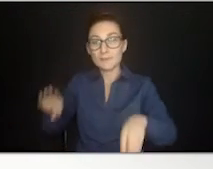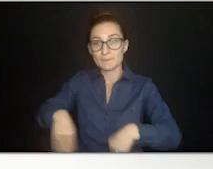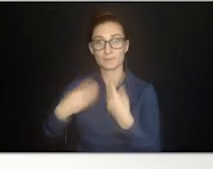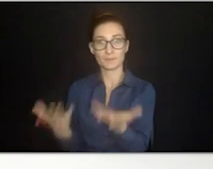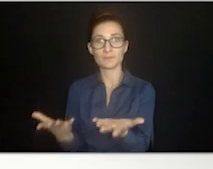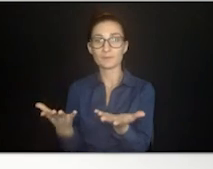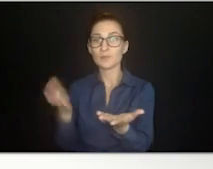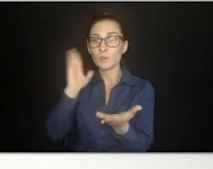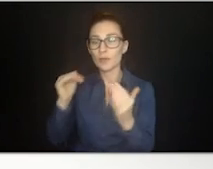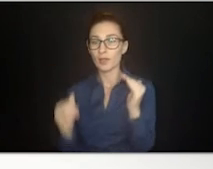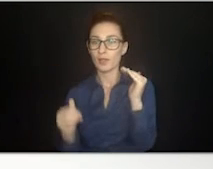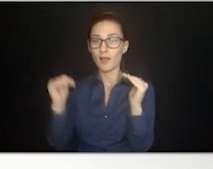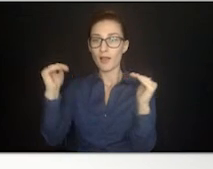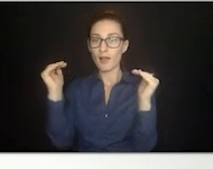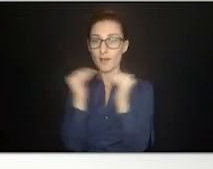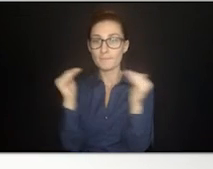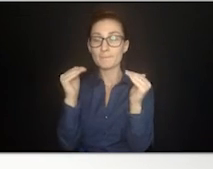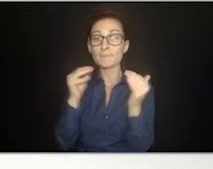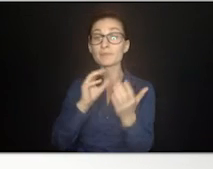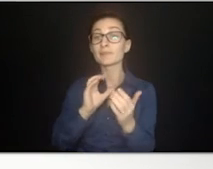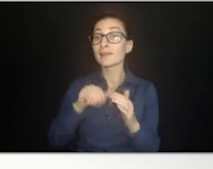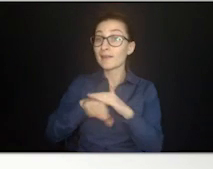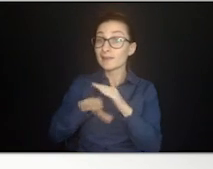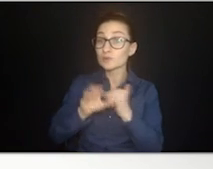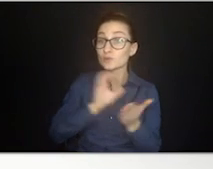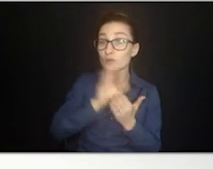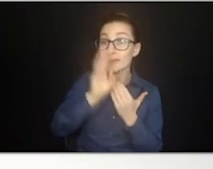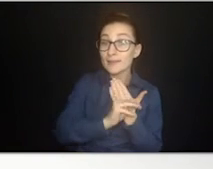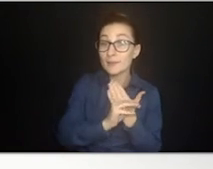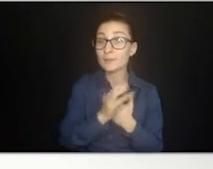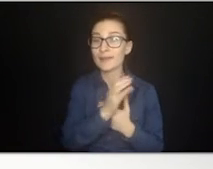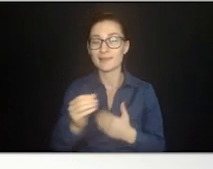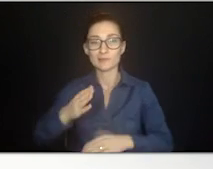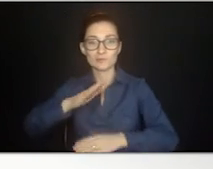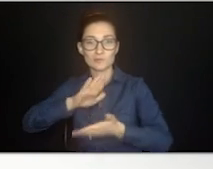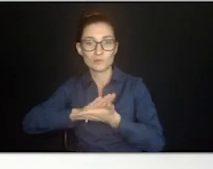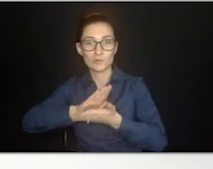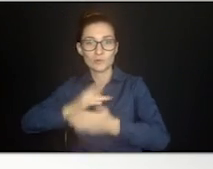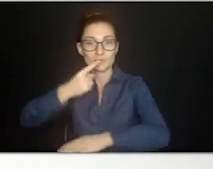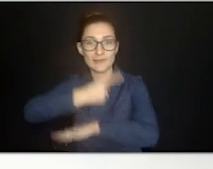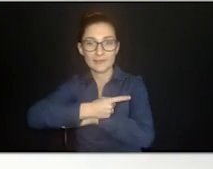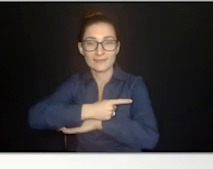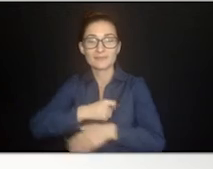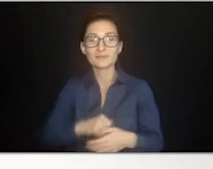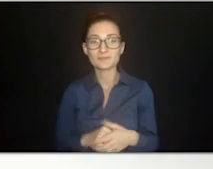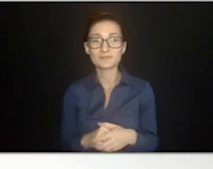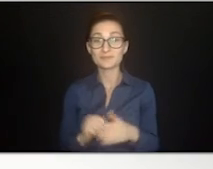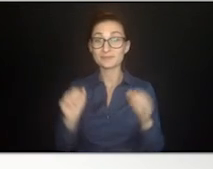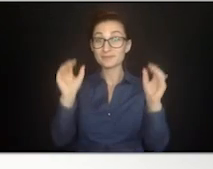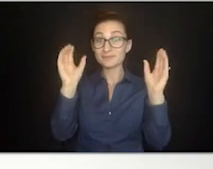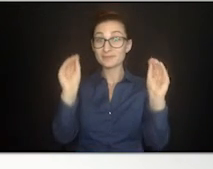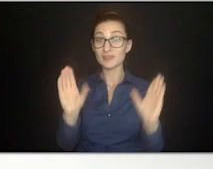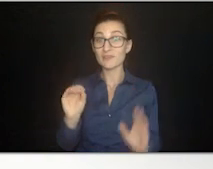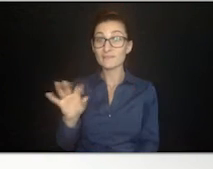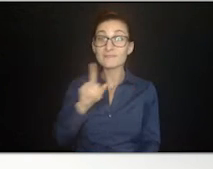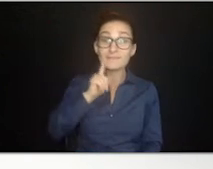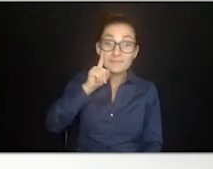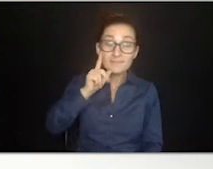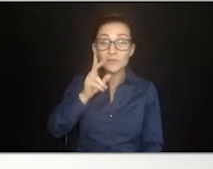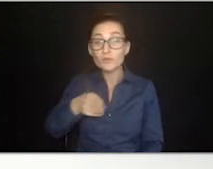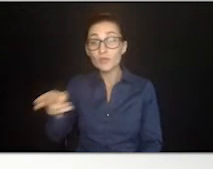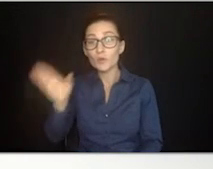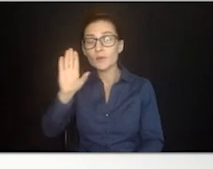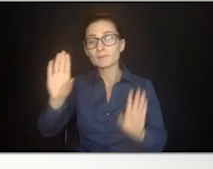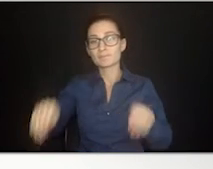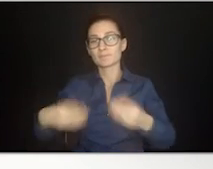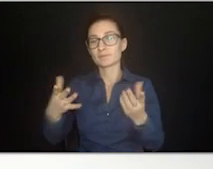student access to the curriculum and to the school day. The teacher of the deaf and hard of hearing then provides specially